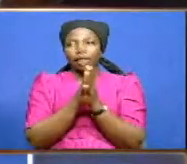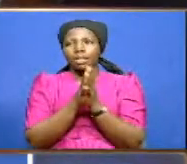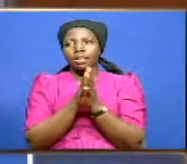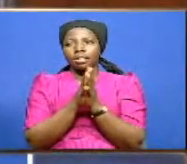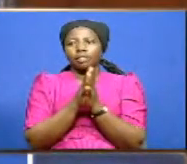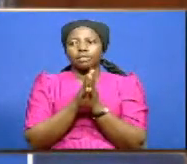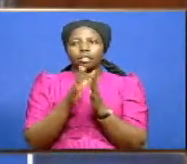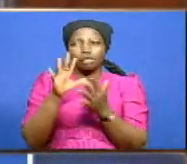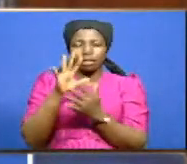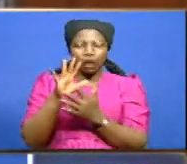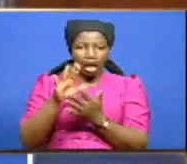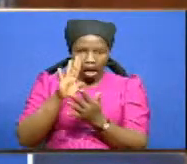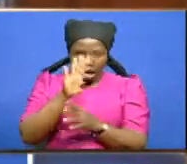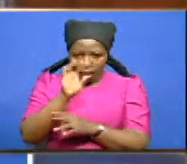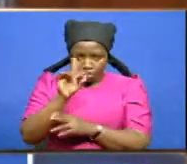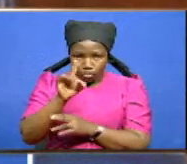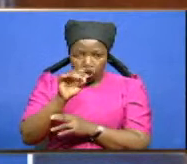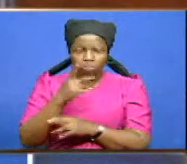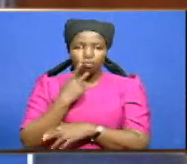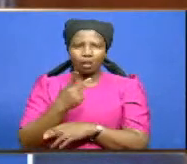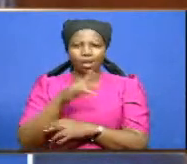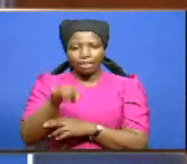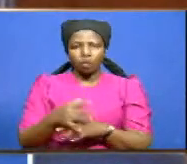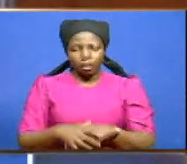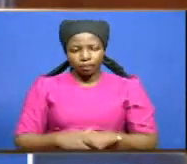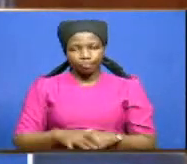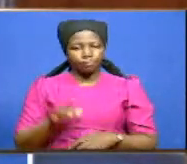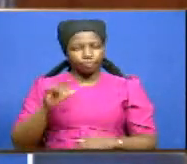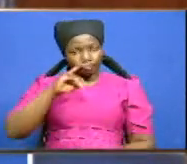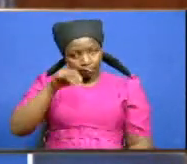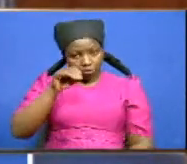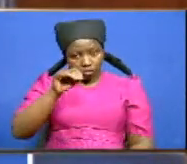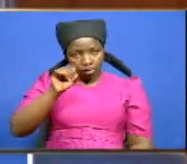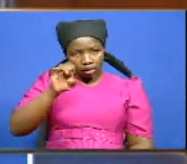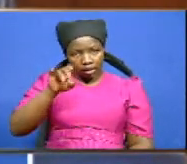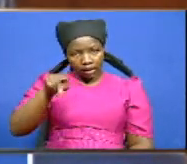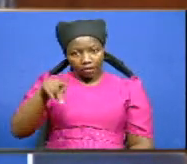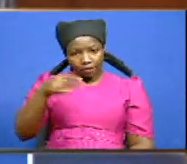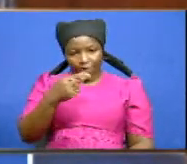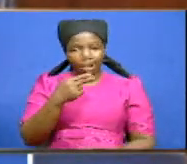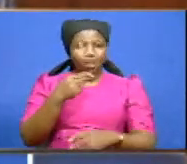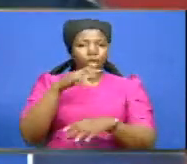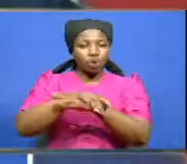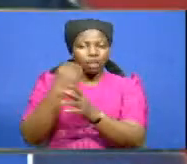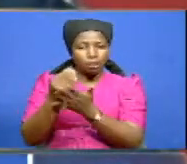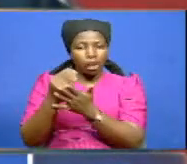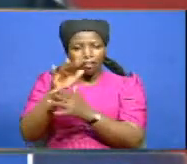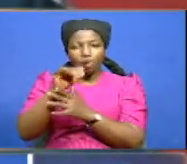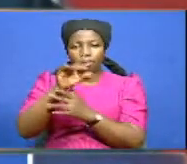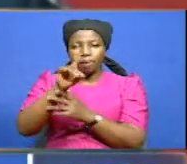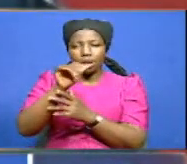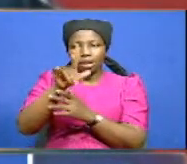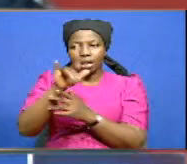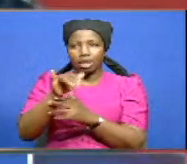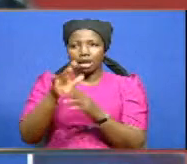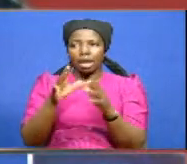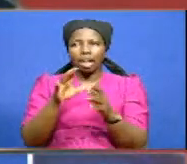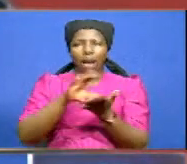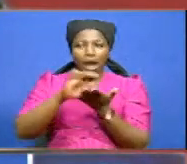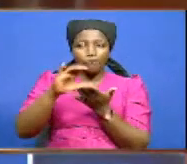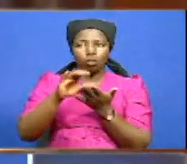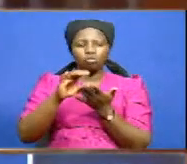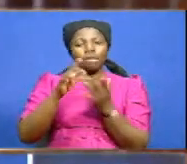200,000 shillings. It is alleged that Joseph Ndunda Awich took the cash from Delhi Capital Limited but had no intentions of